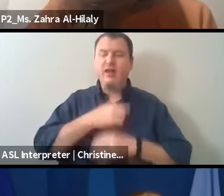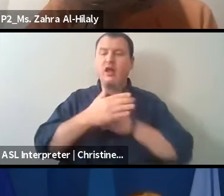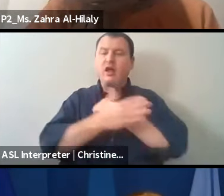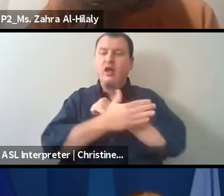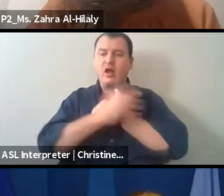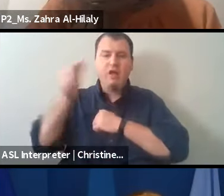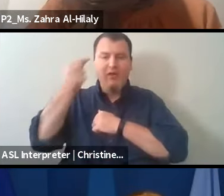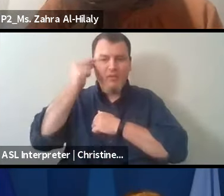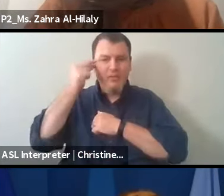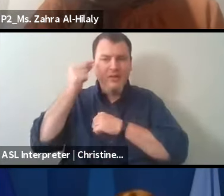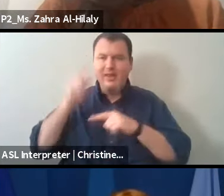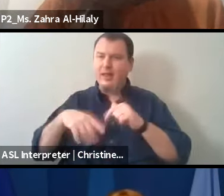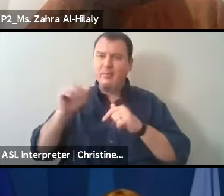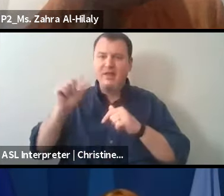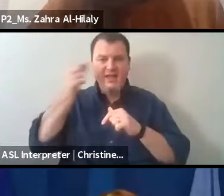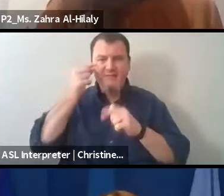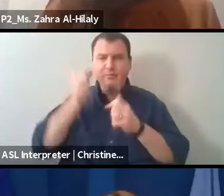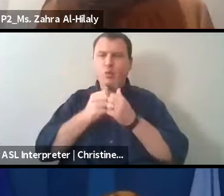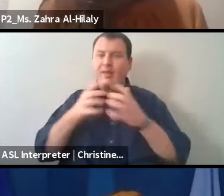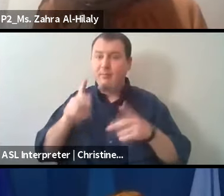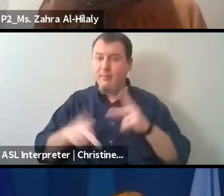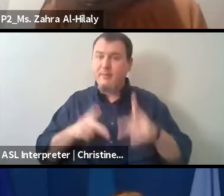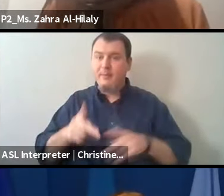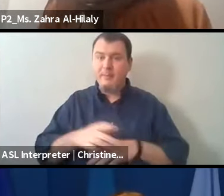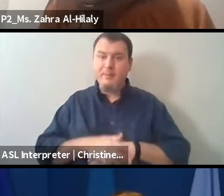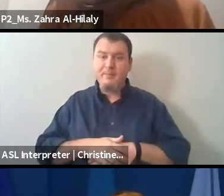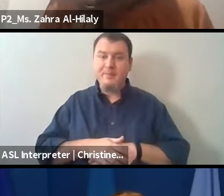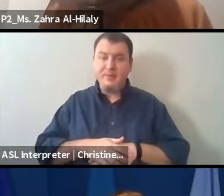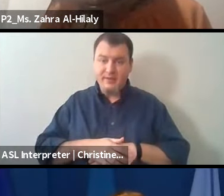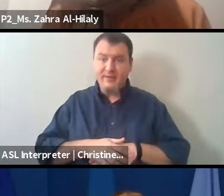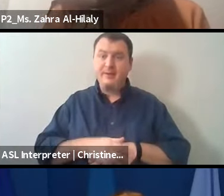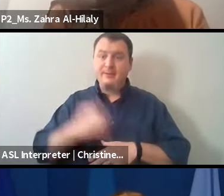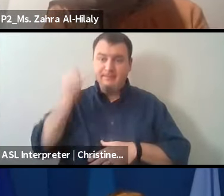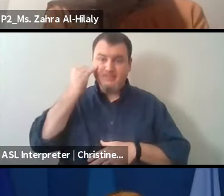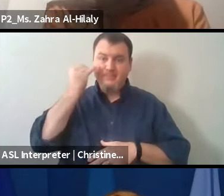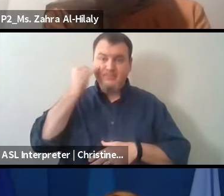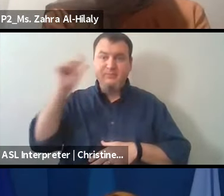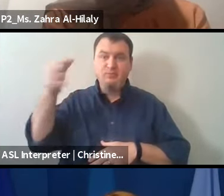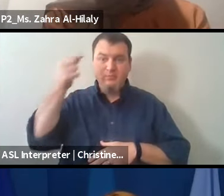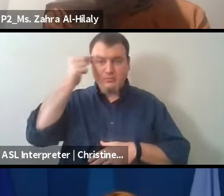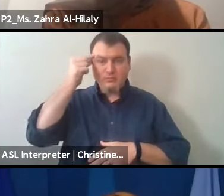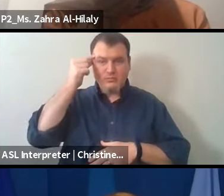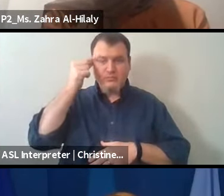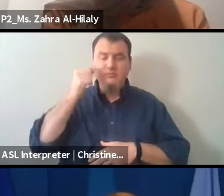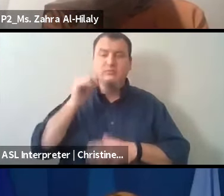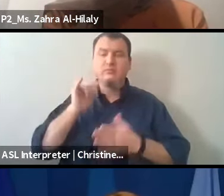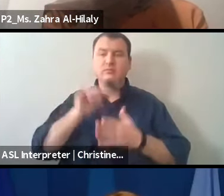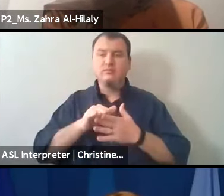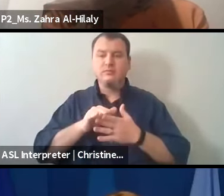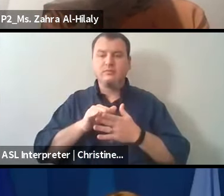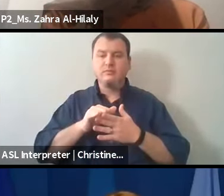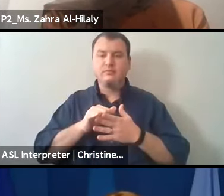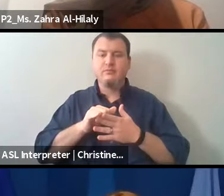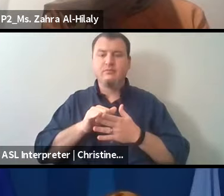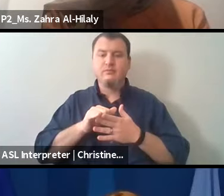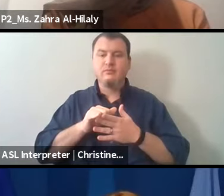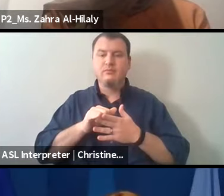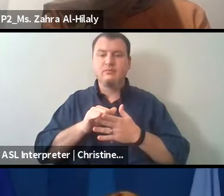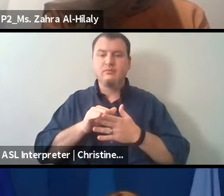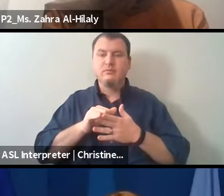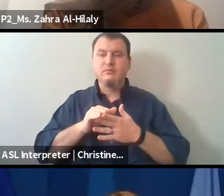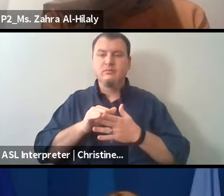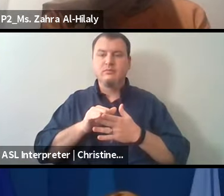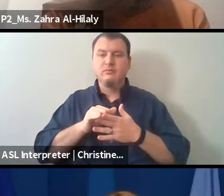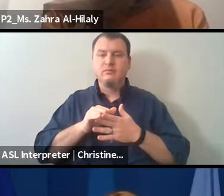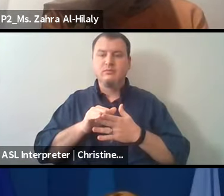government without the people. If it's a government that is democratic